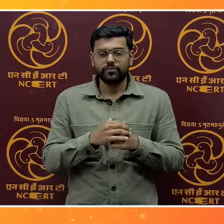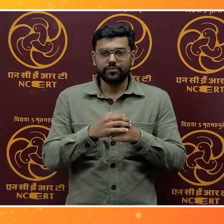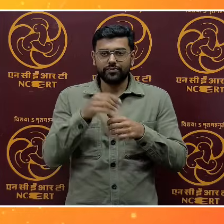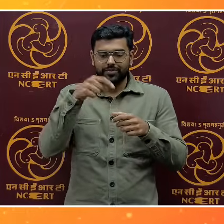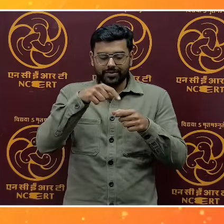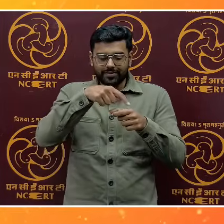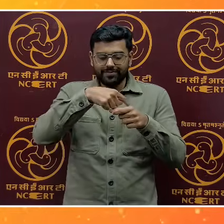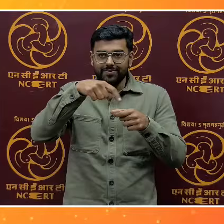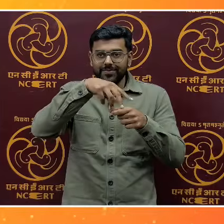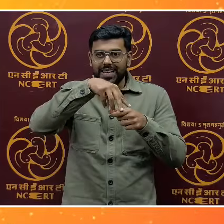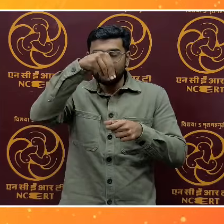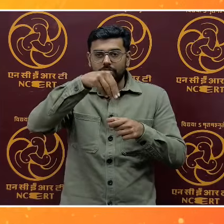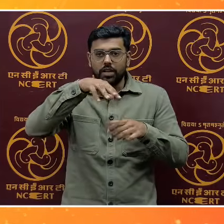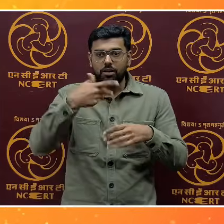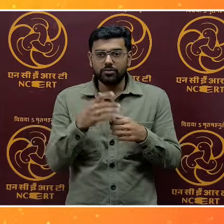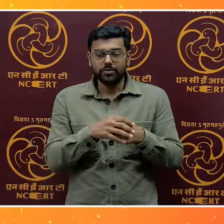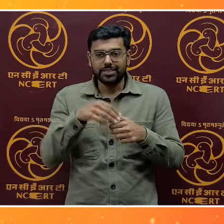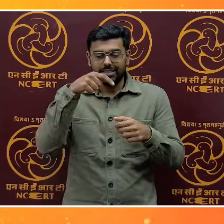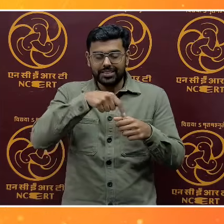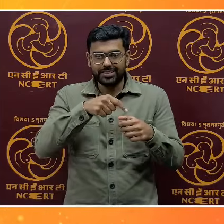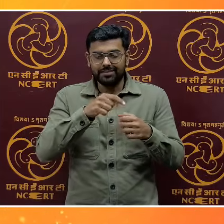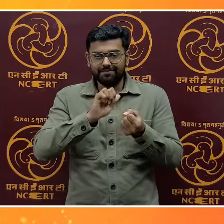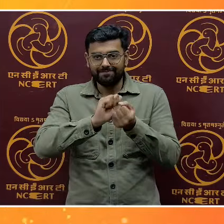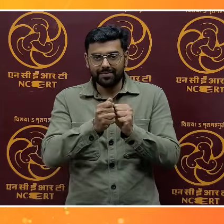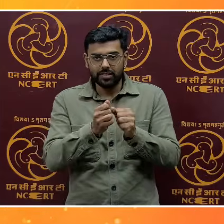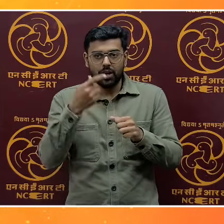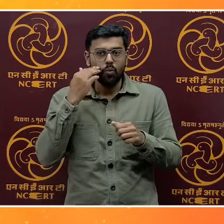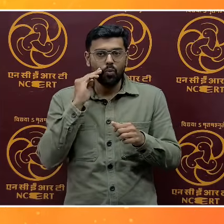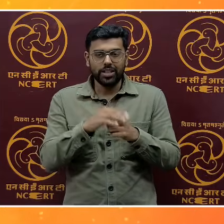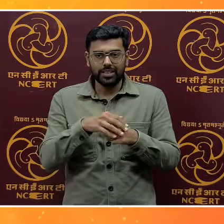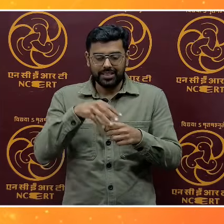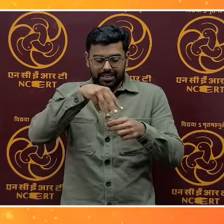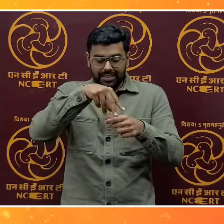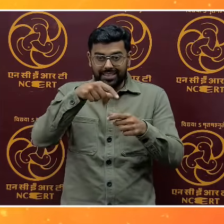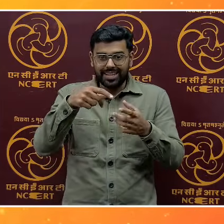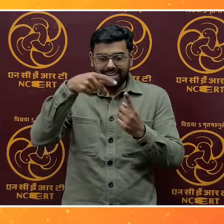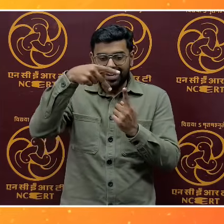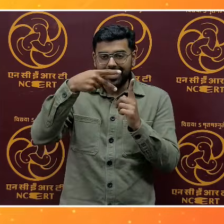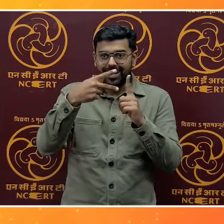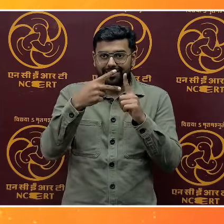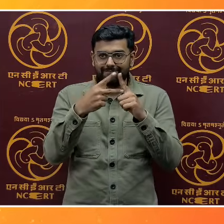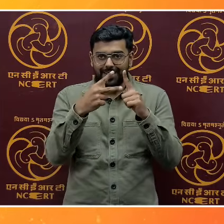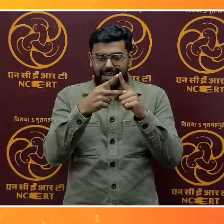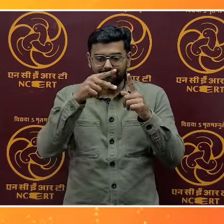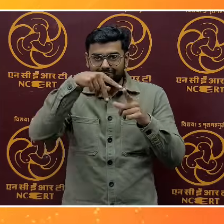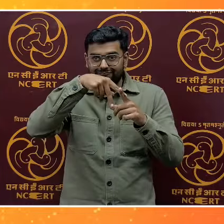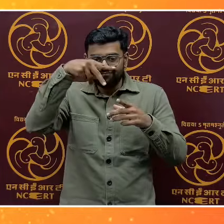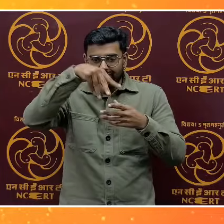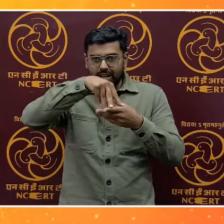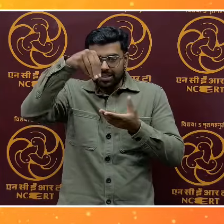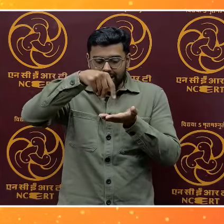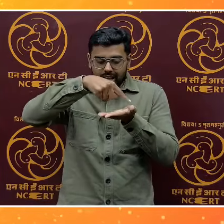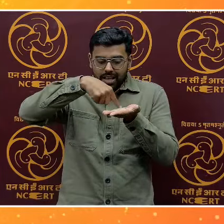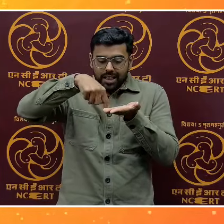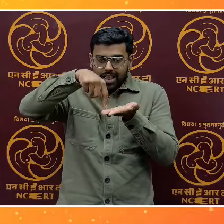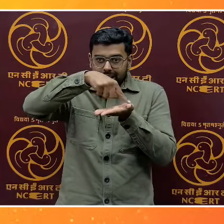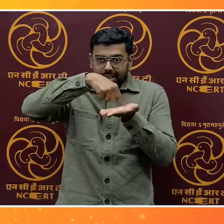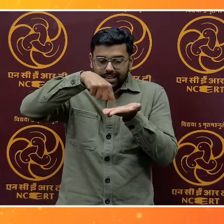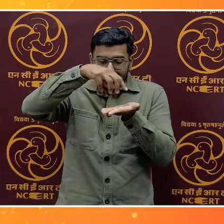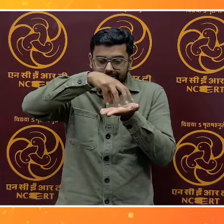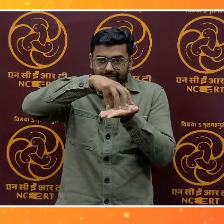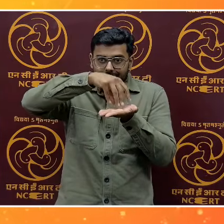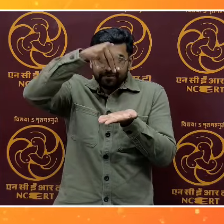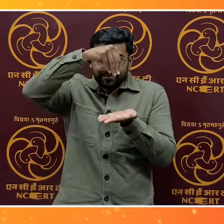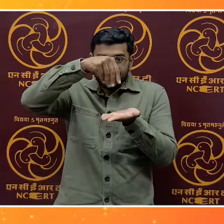solid generated by the revolution of right triangular surface about any one leg is